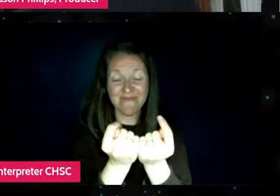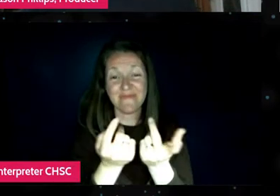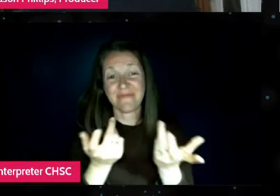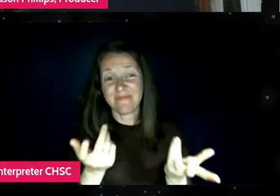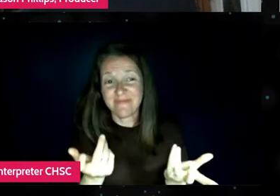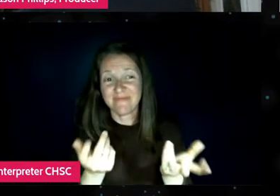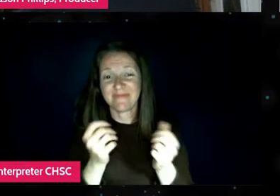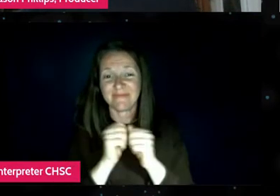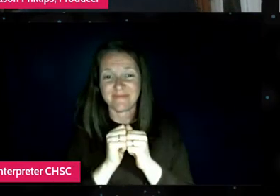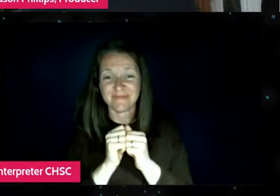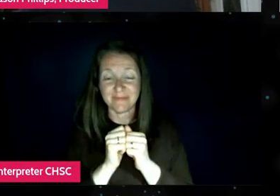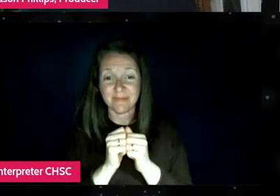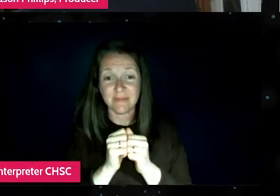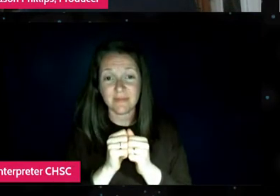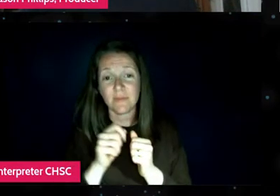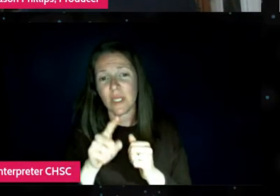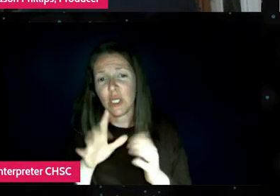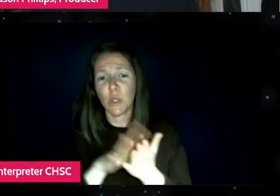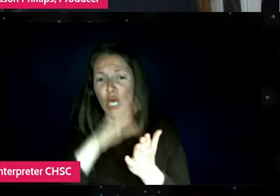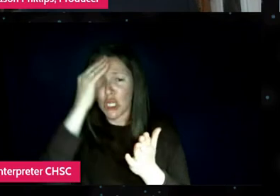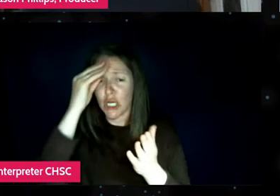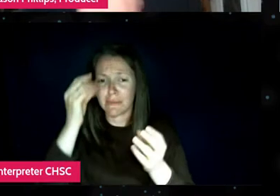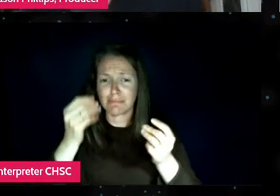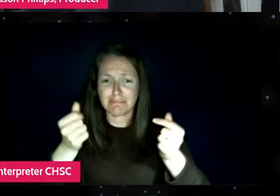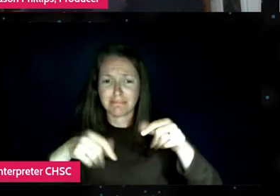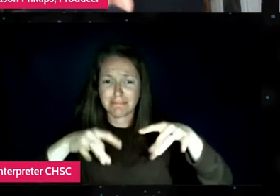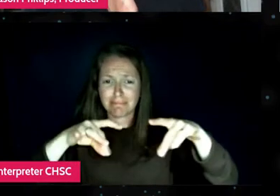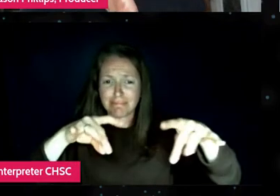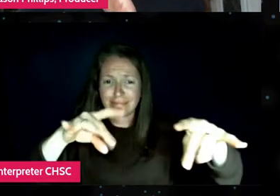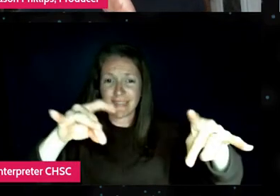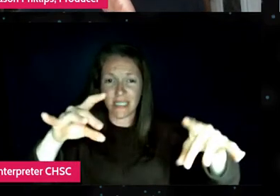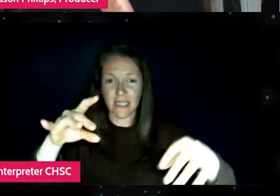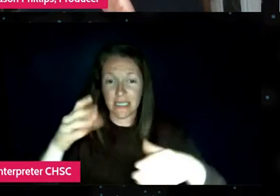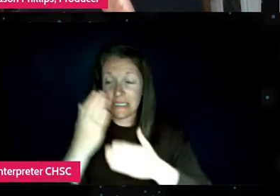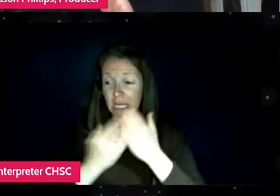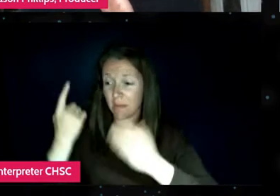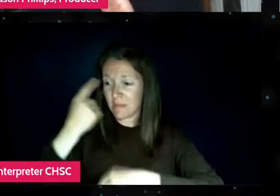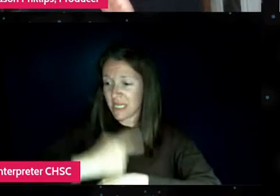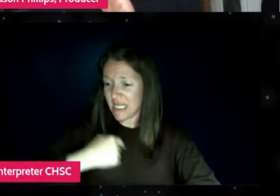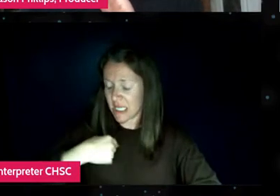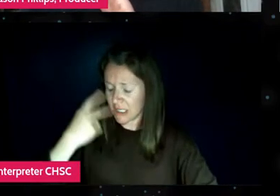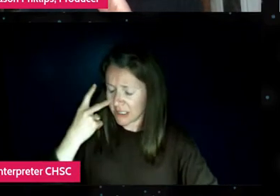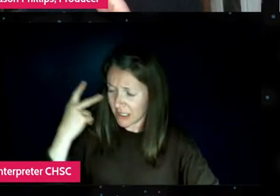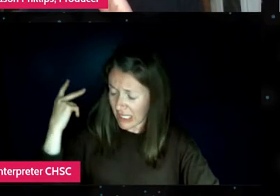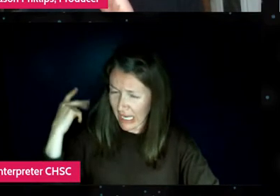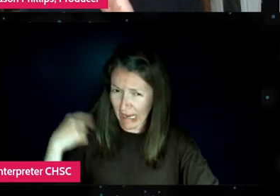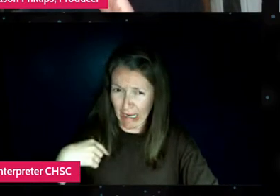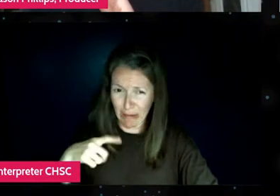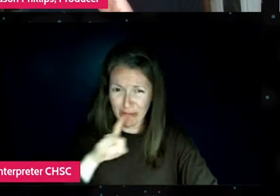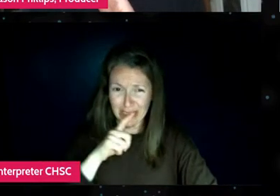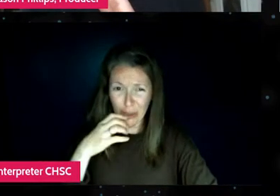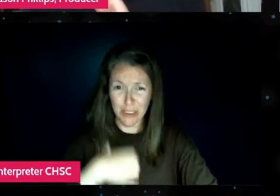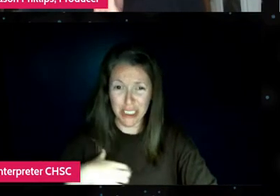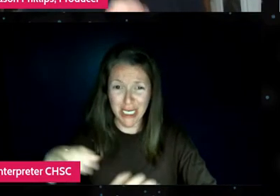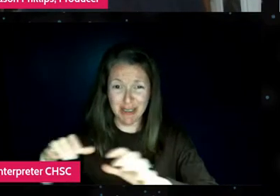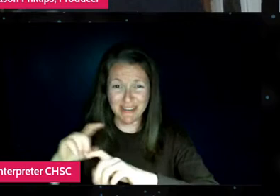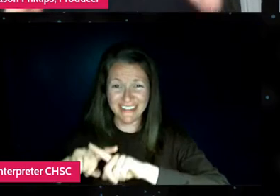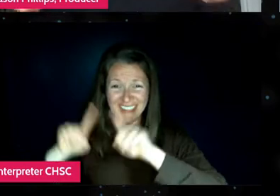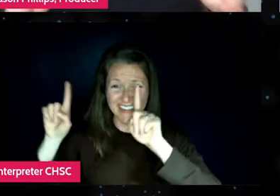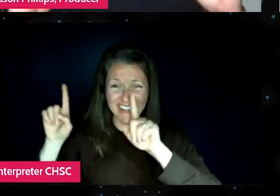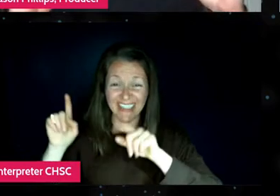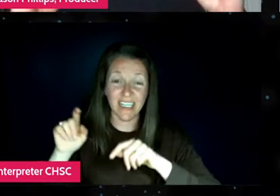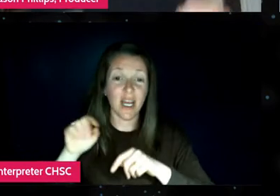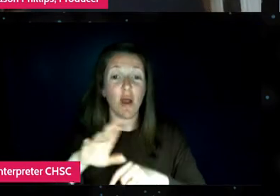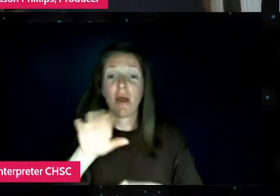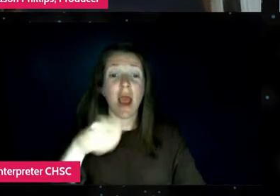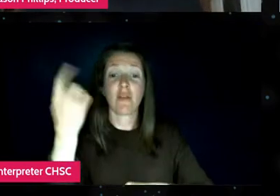so, you know, you do kind of learn on the fly. There's some days where I was like, wow, I would have totally done that differently. And other days I end and I'm like,